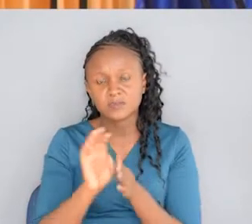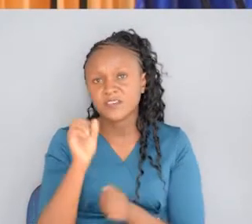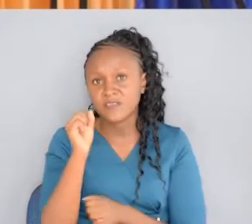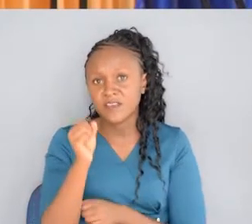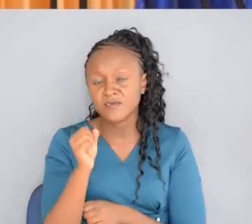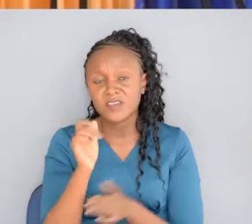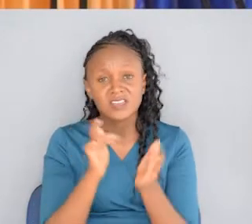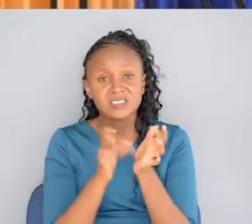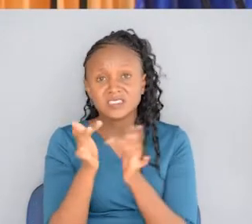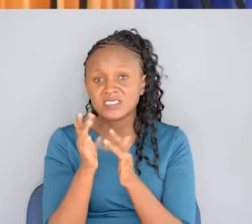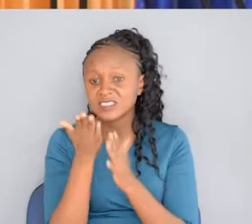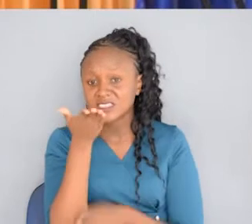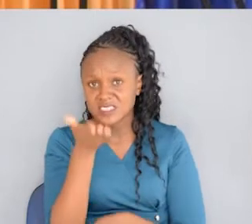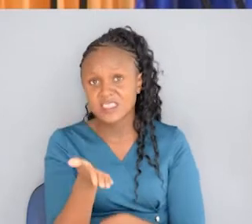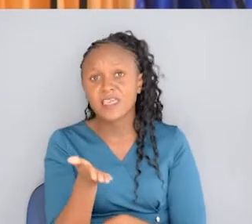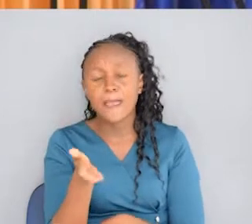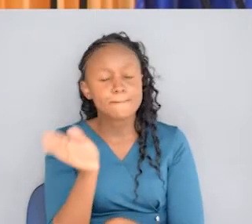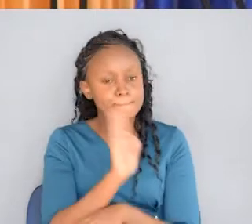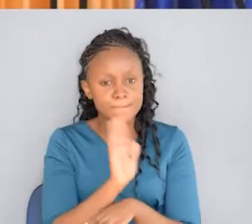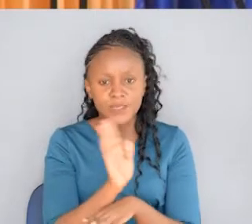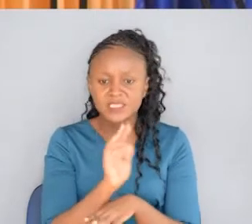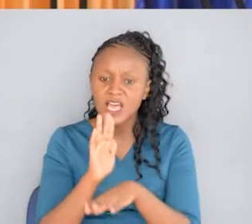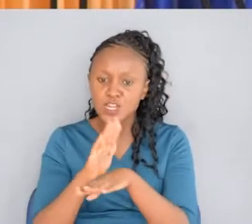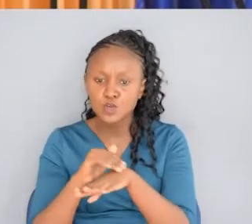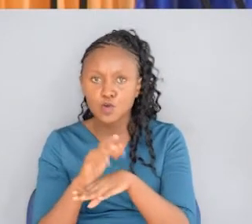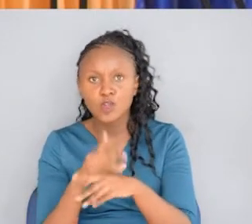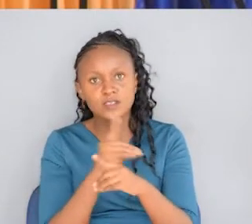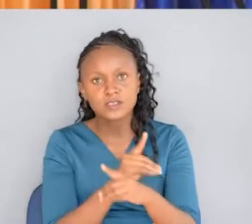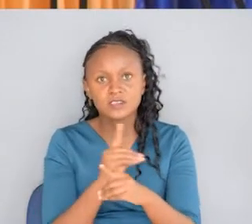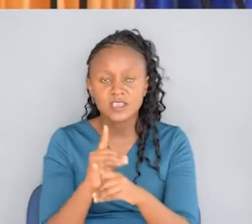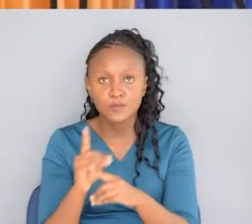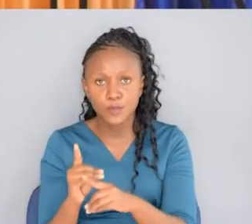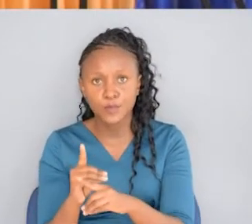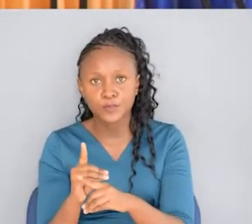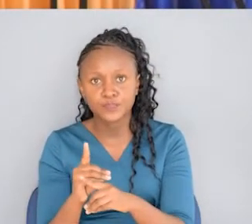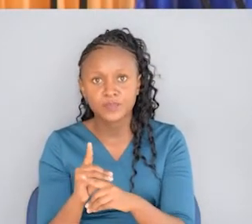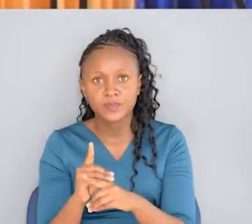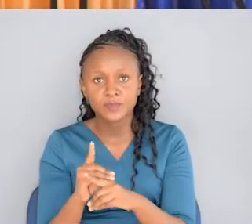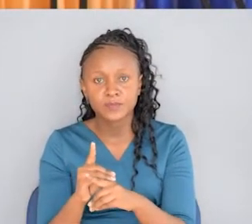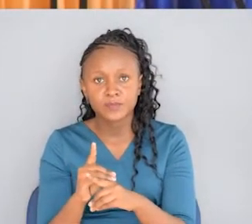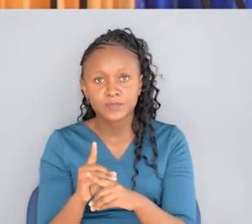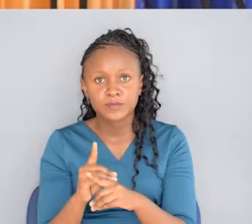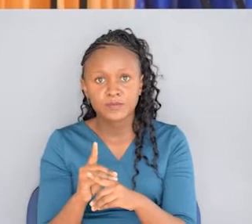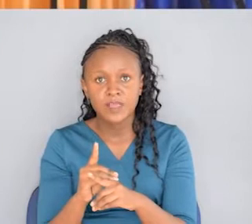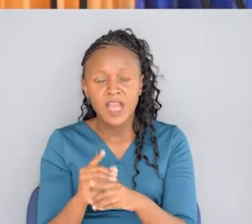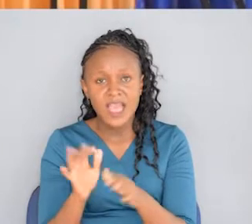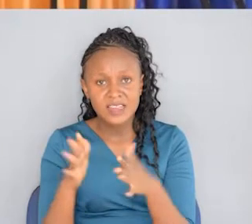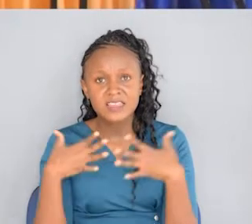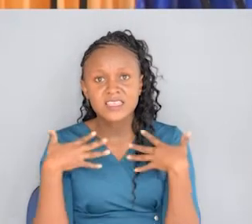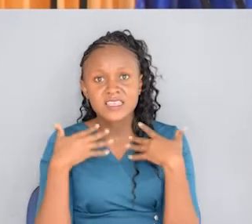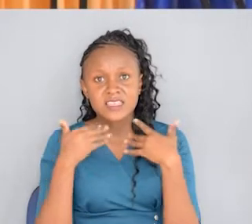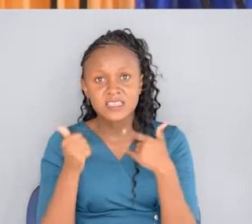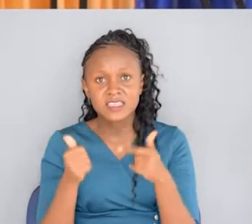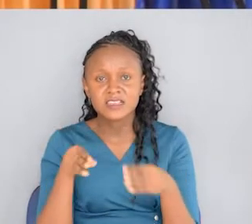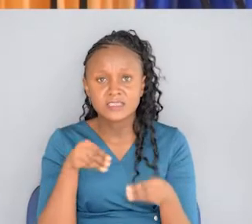disciples, and it was in the beginning of his ministry, and he had cleansed a leper. And then,